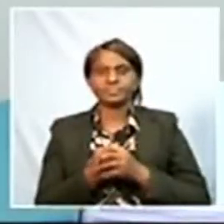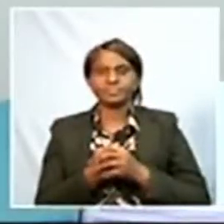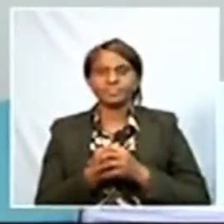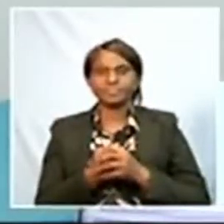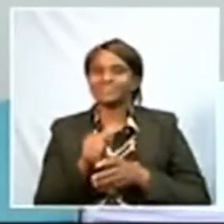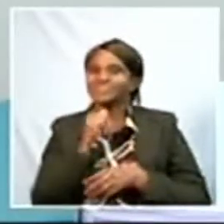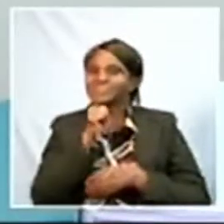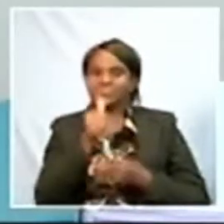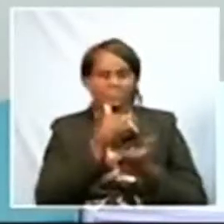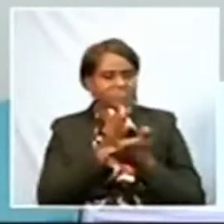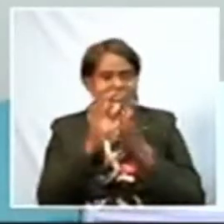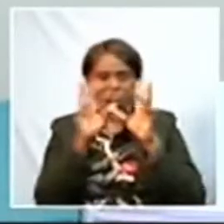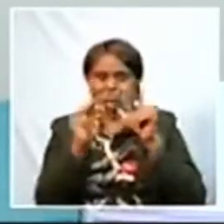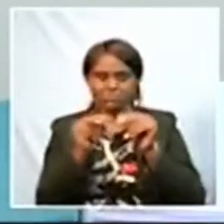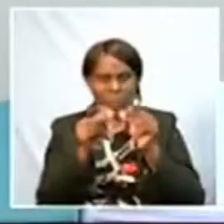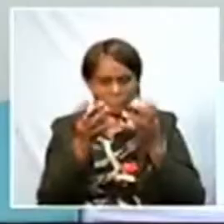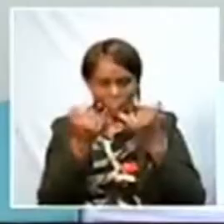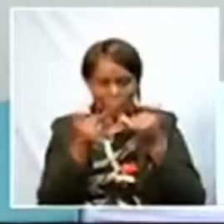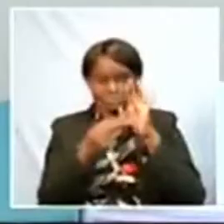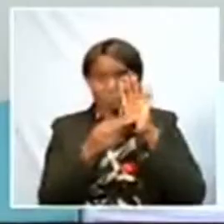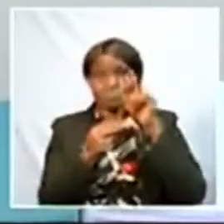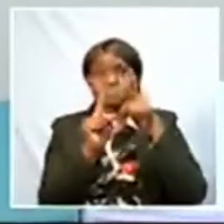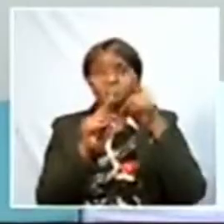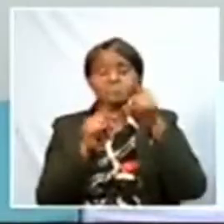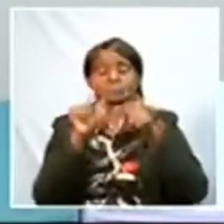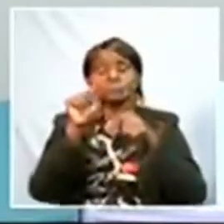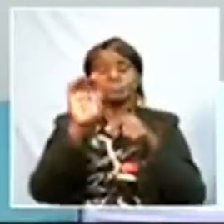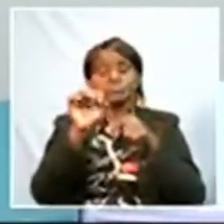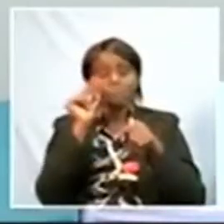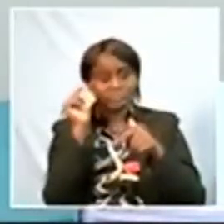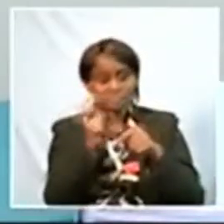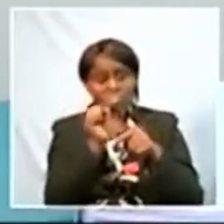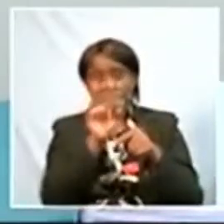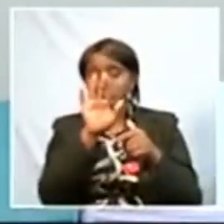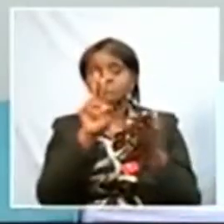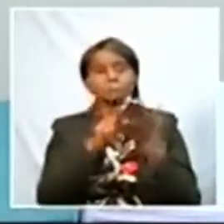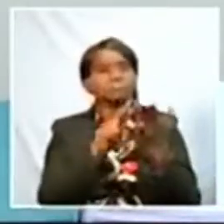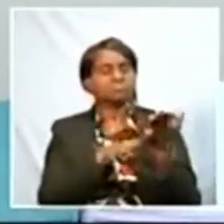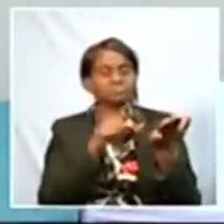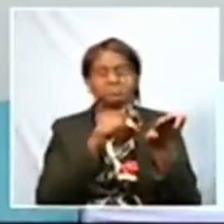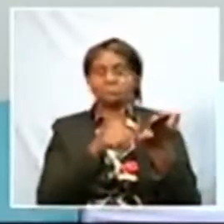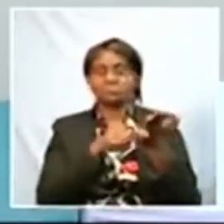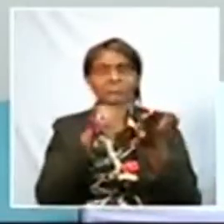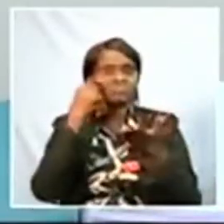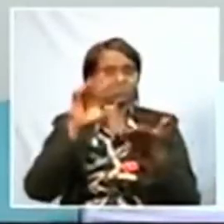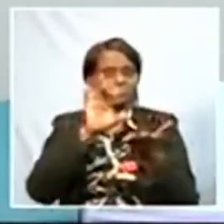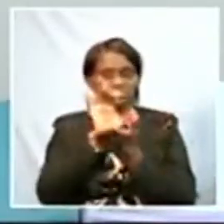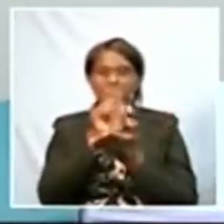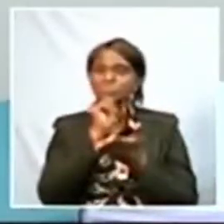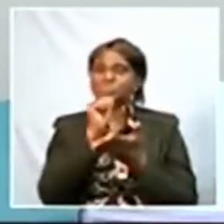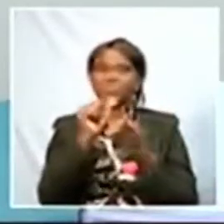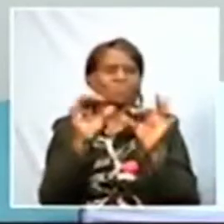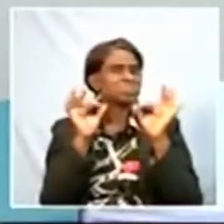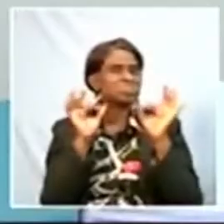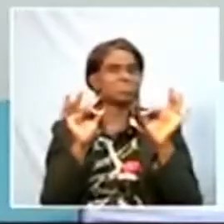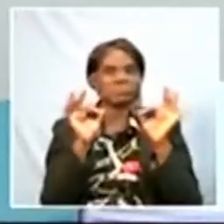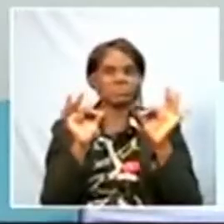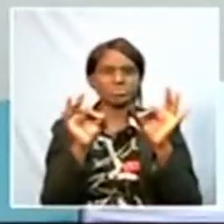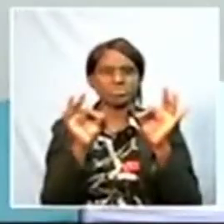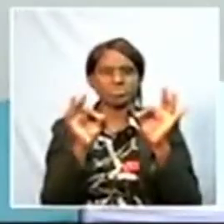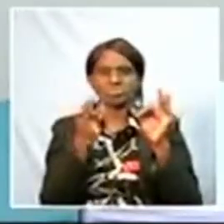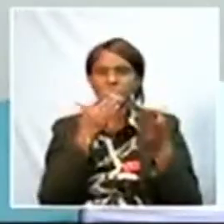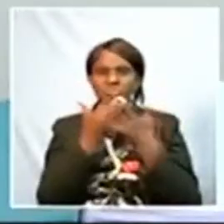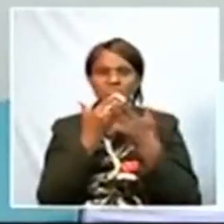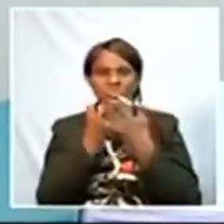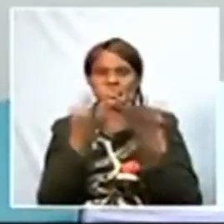It's not right. We want to indicate to you, Town Clerk, that this, your report, doesn't meet the